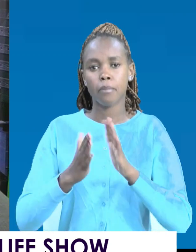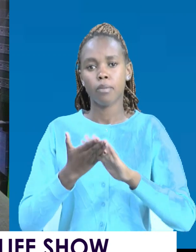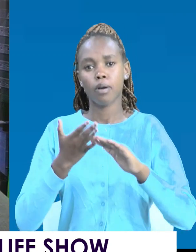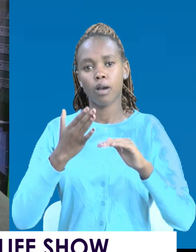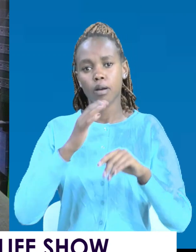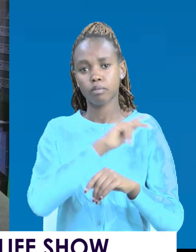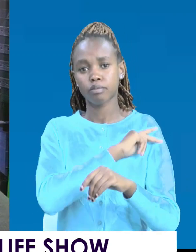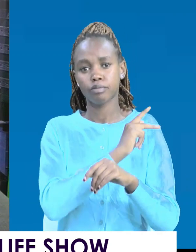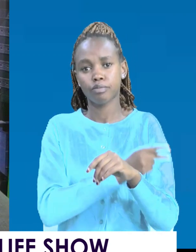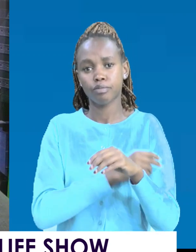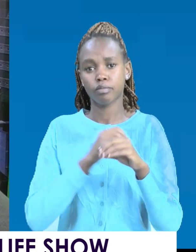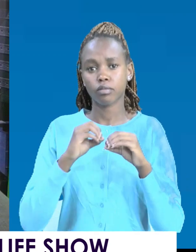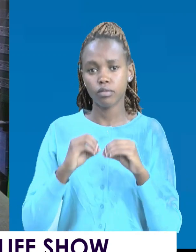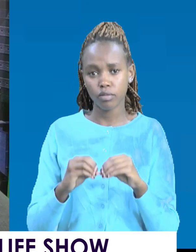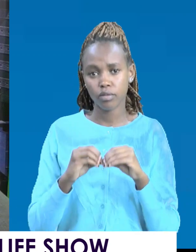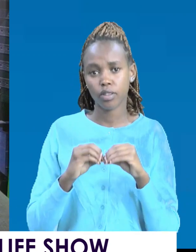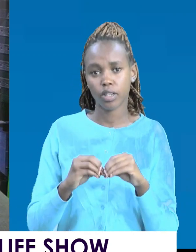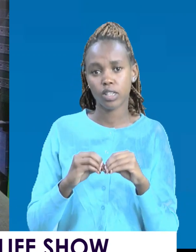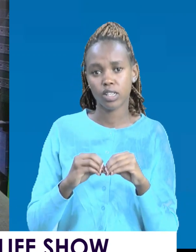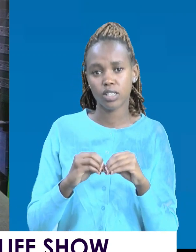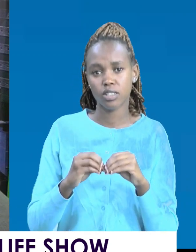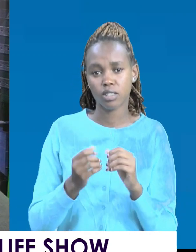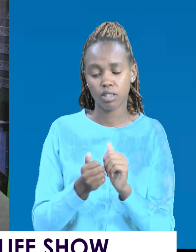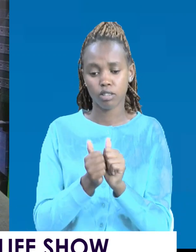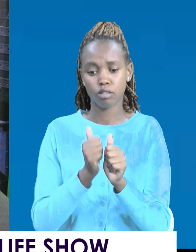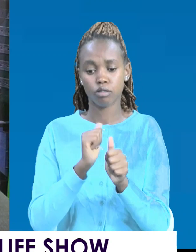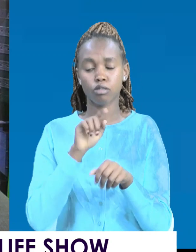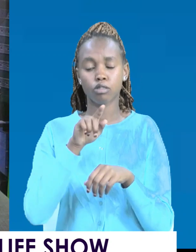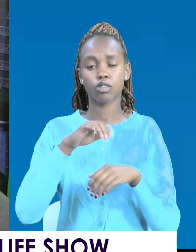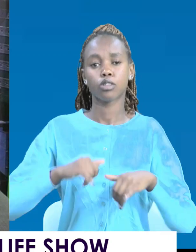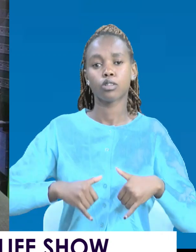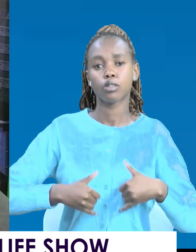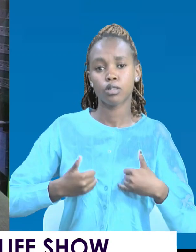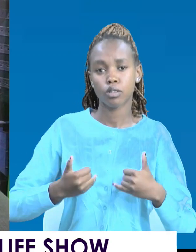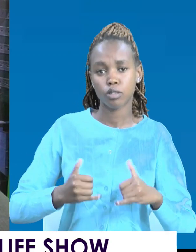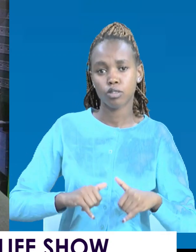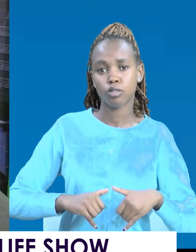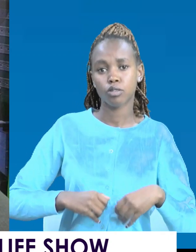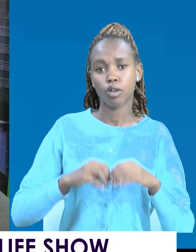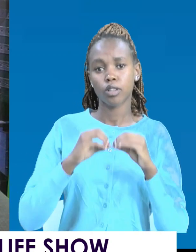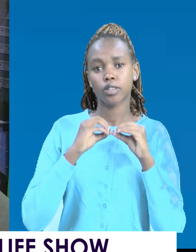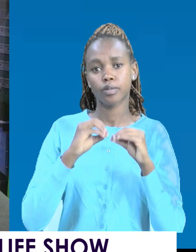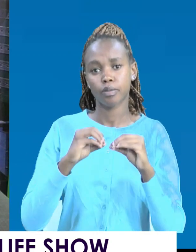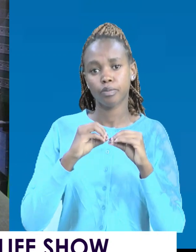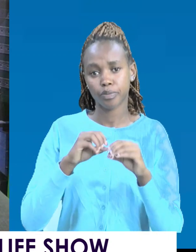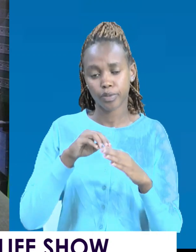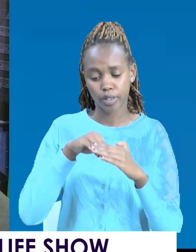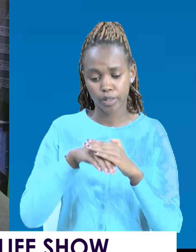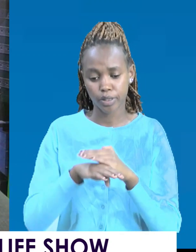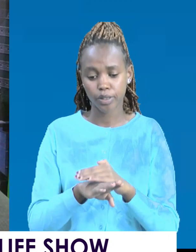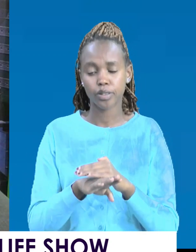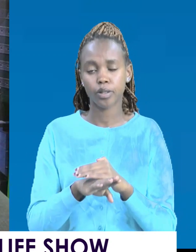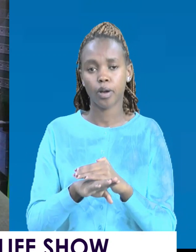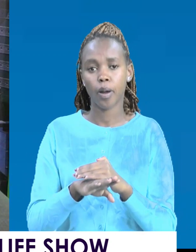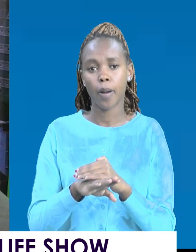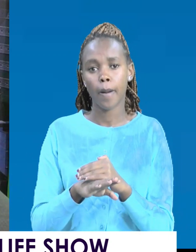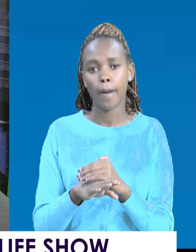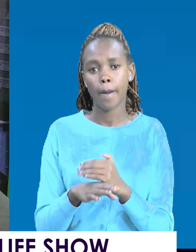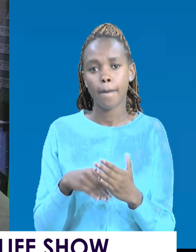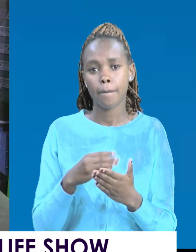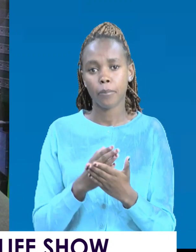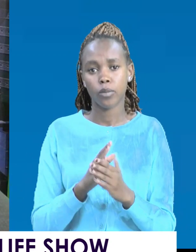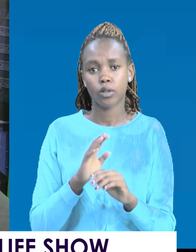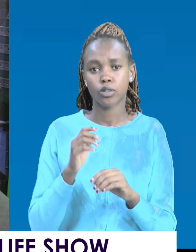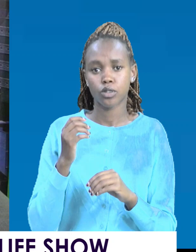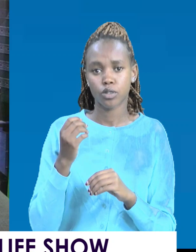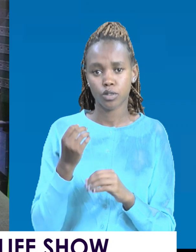you joy anymore. There is something that comes from the deep on the inside of you. No matter the challenges you face,